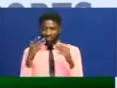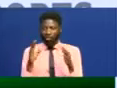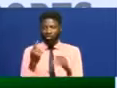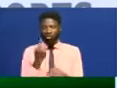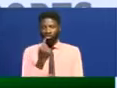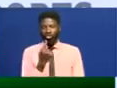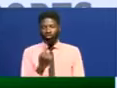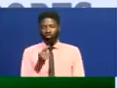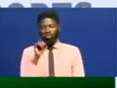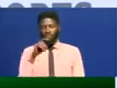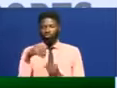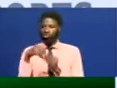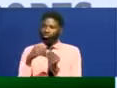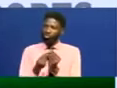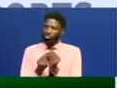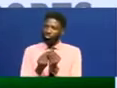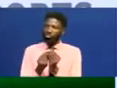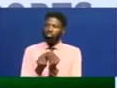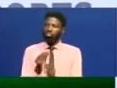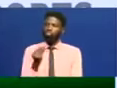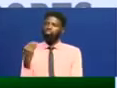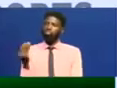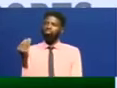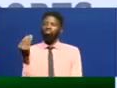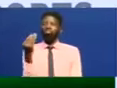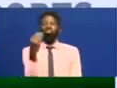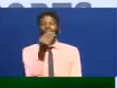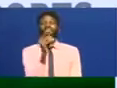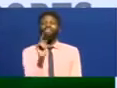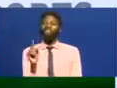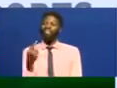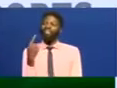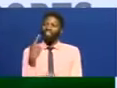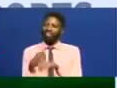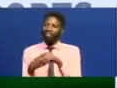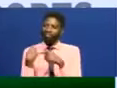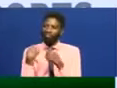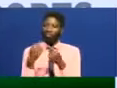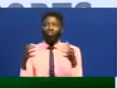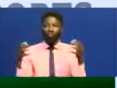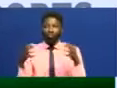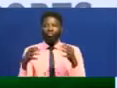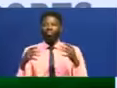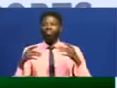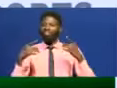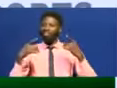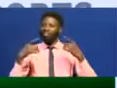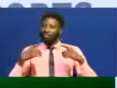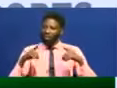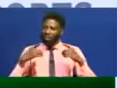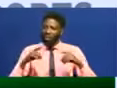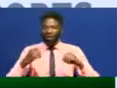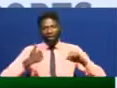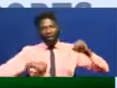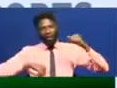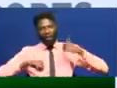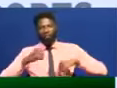check. For the first time, the Spians got money for their efforts.